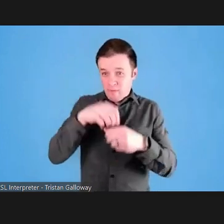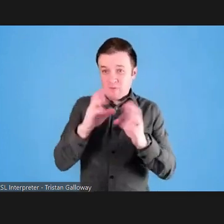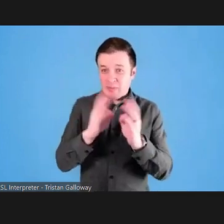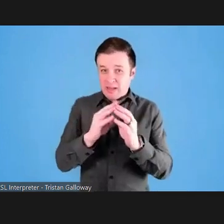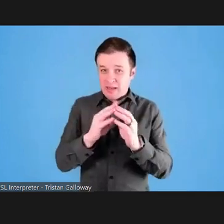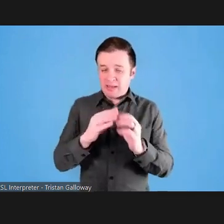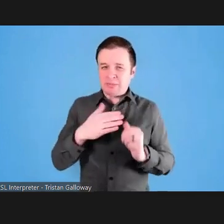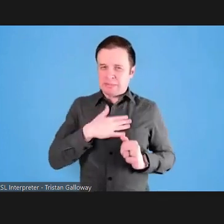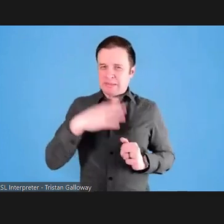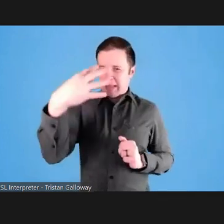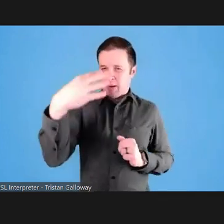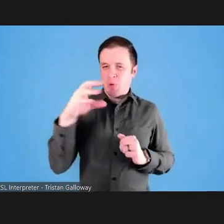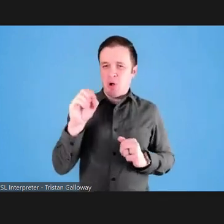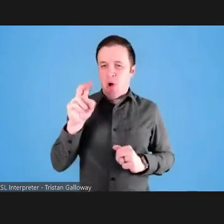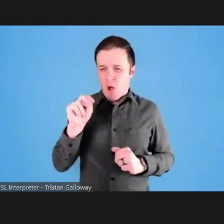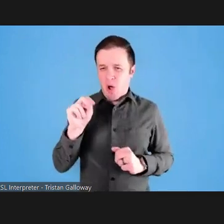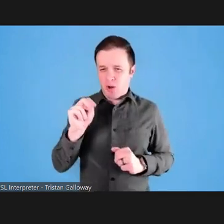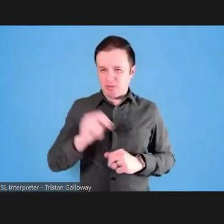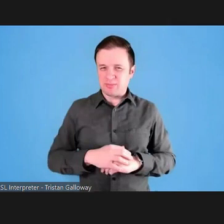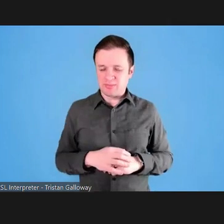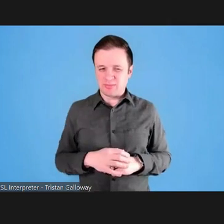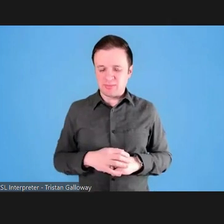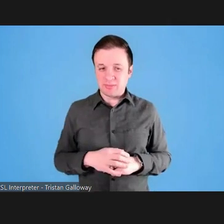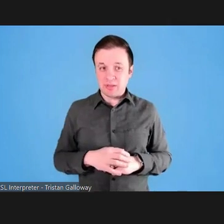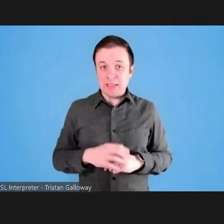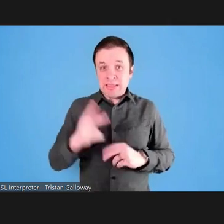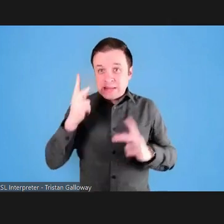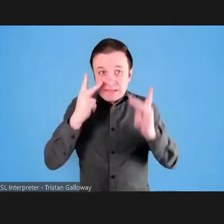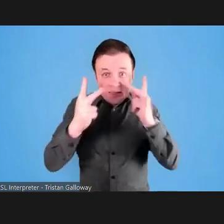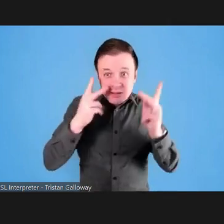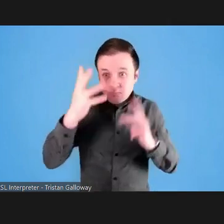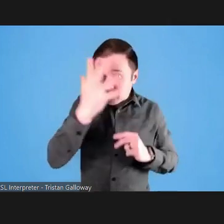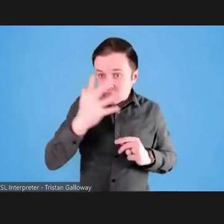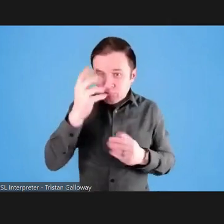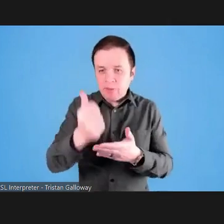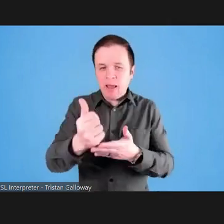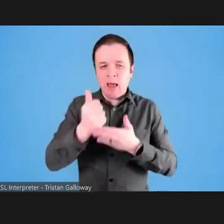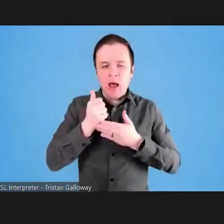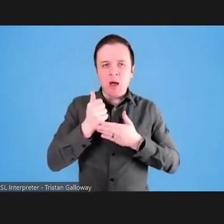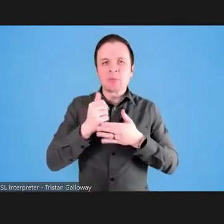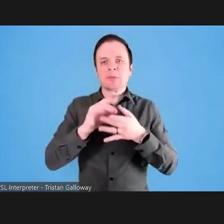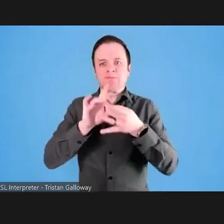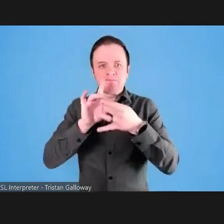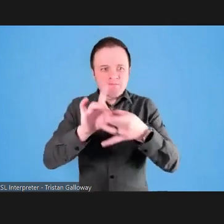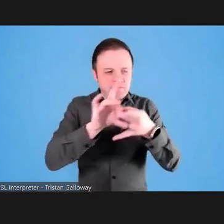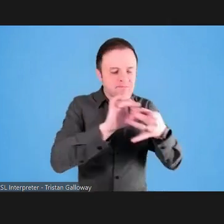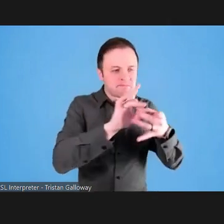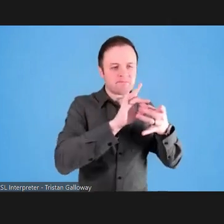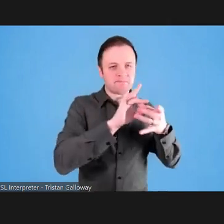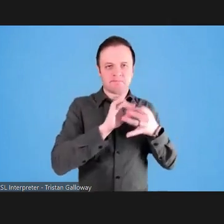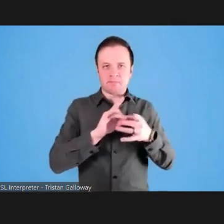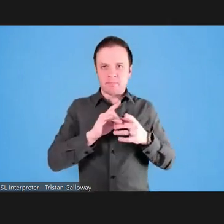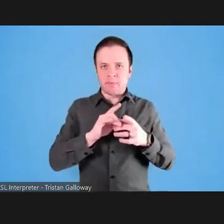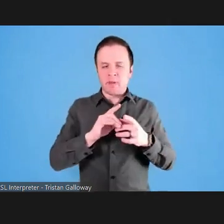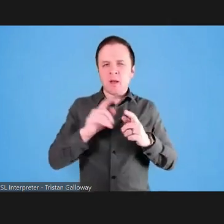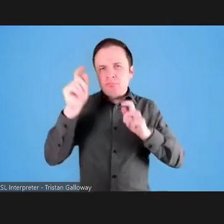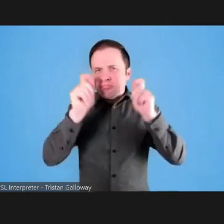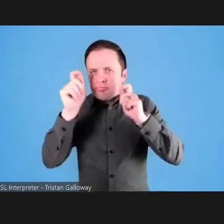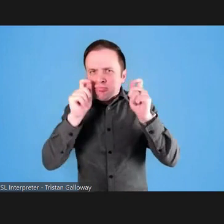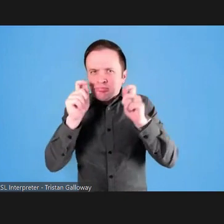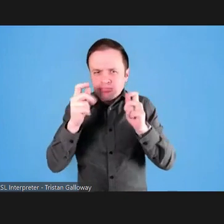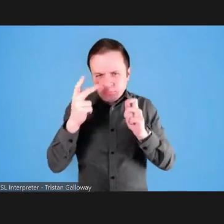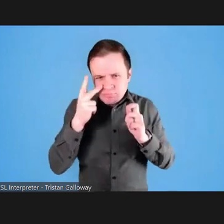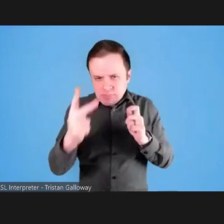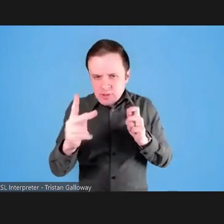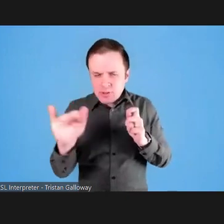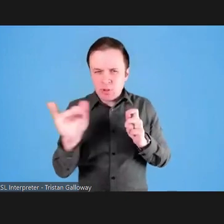cameras on. The ability to see one another helps with building rapport reading nonverbal reactions, and cues